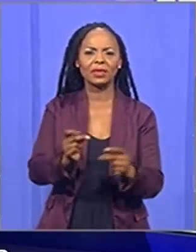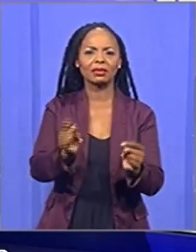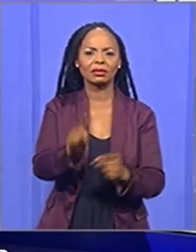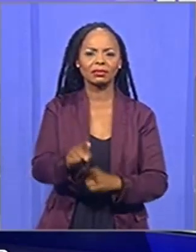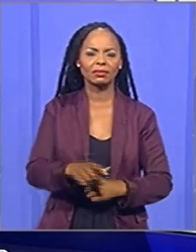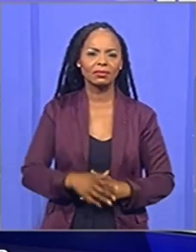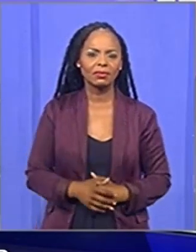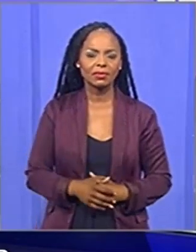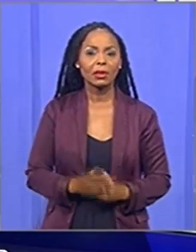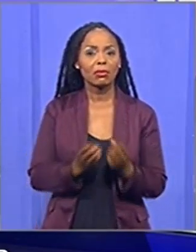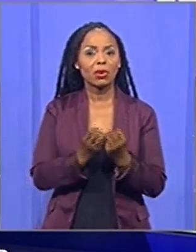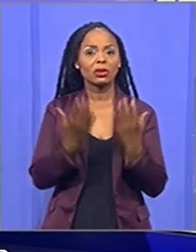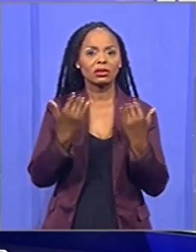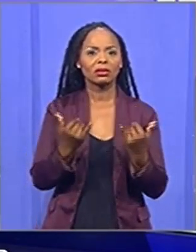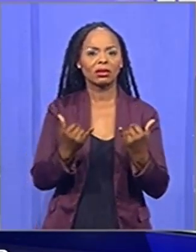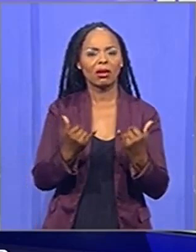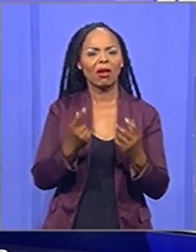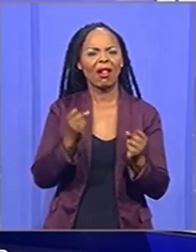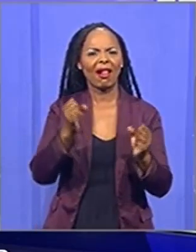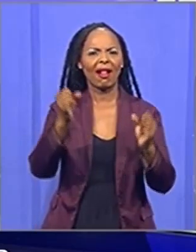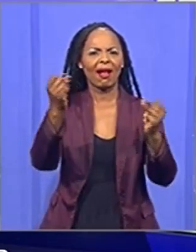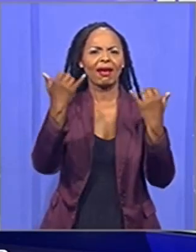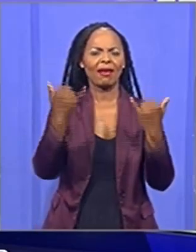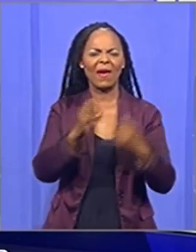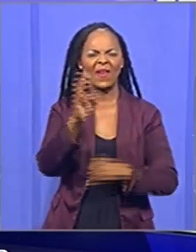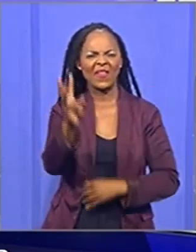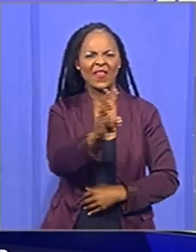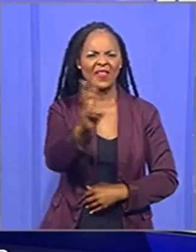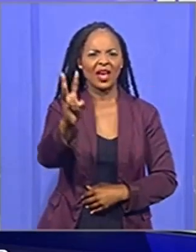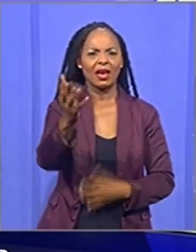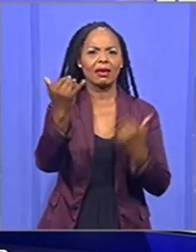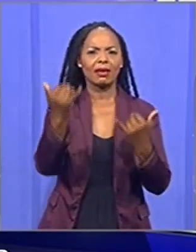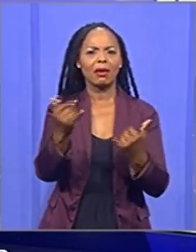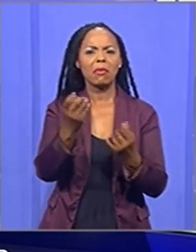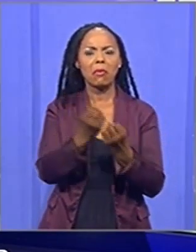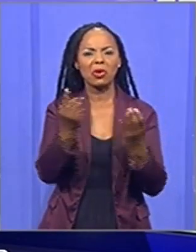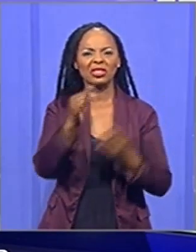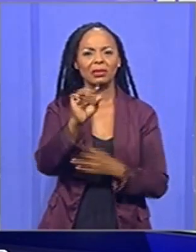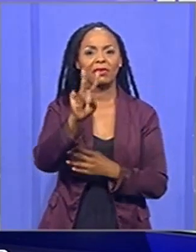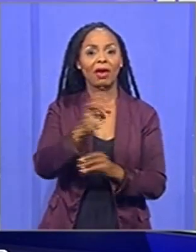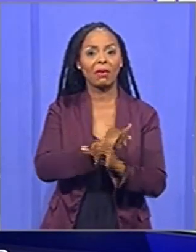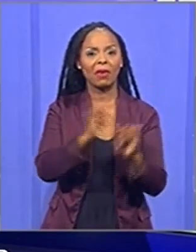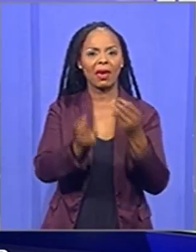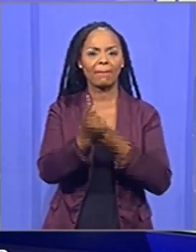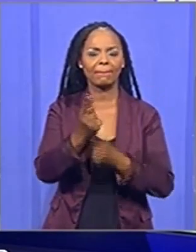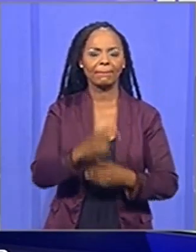leihlo. Bontši bja diboledi bo kgalemile ka bogale go tlaišwa ga basadi.